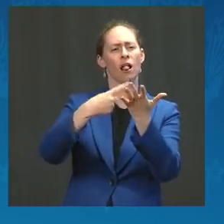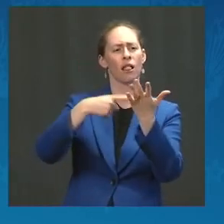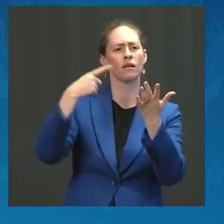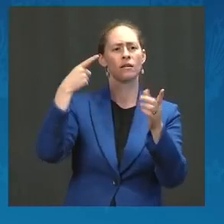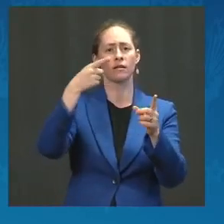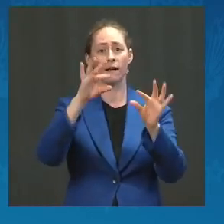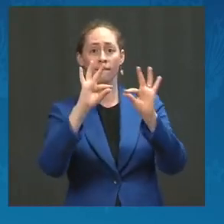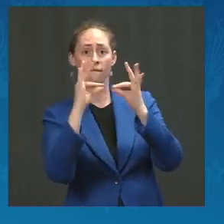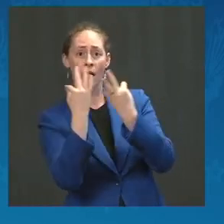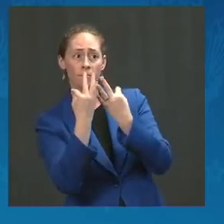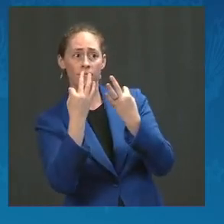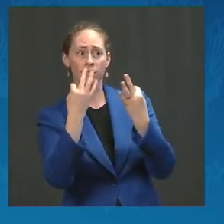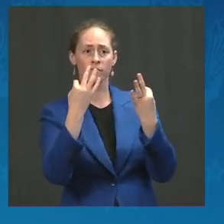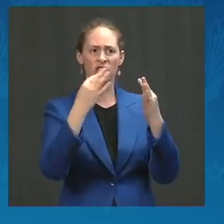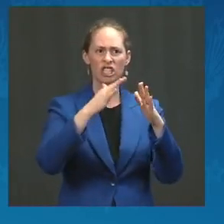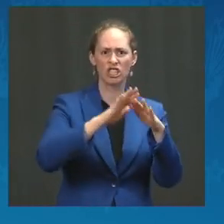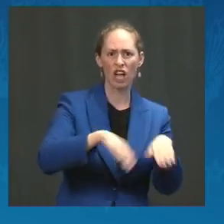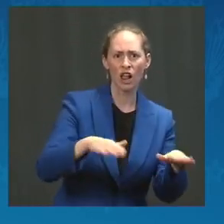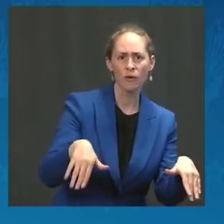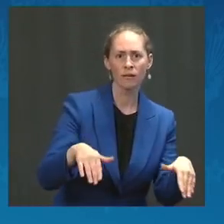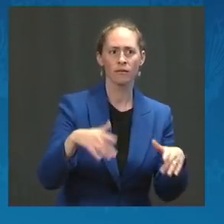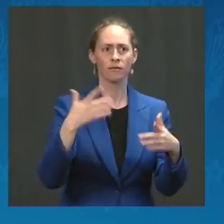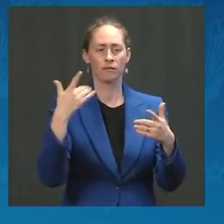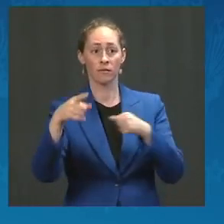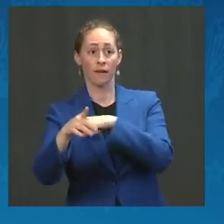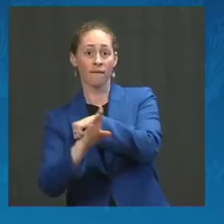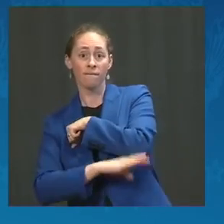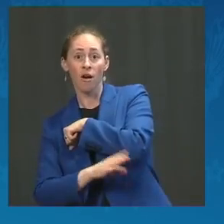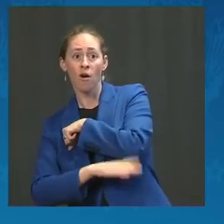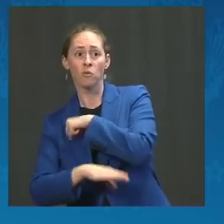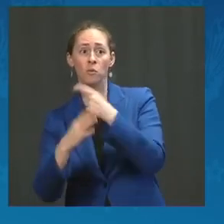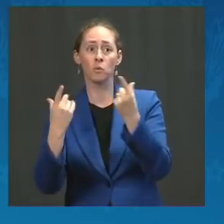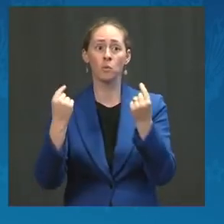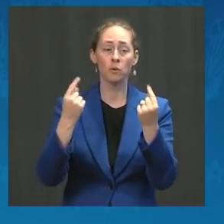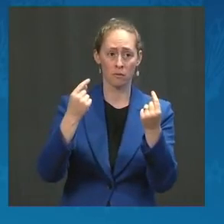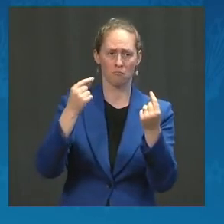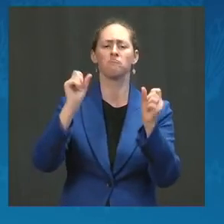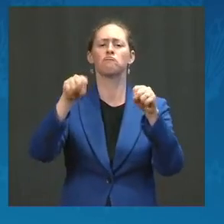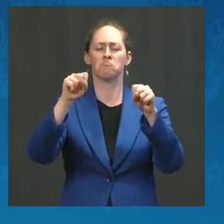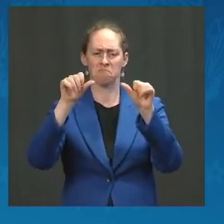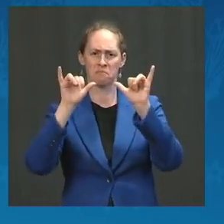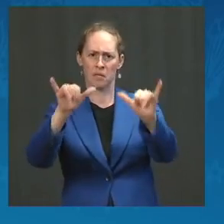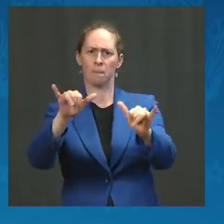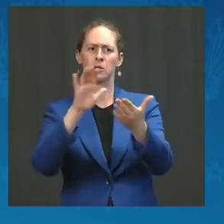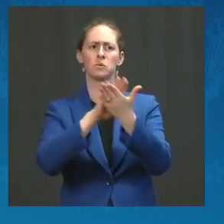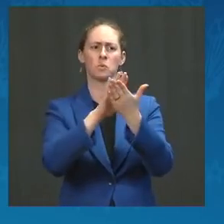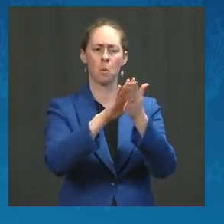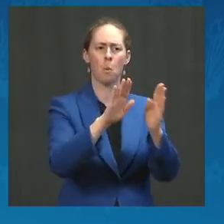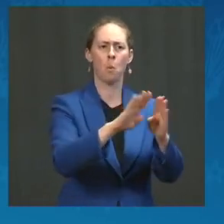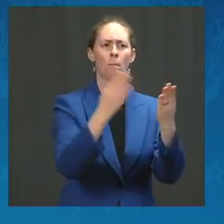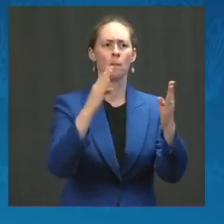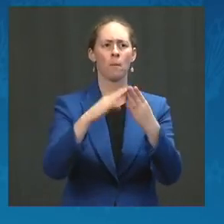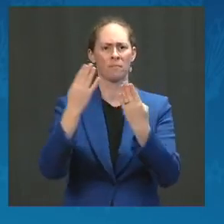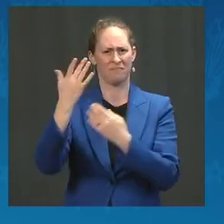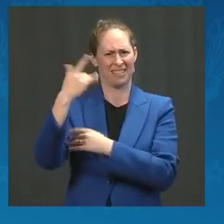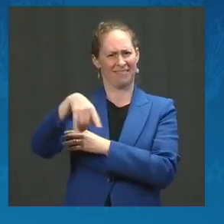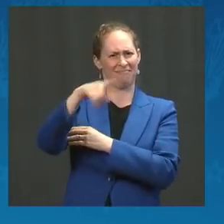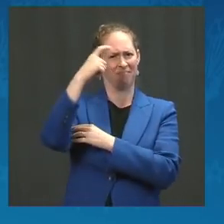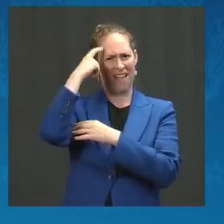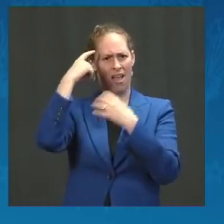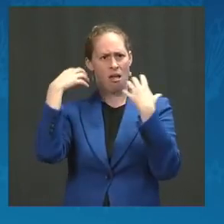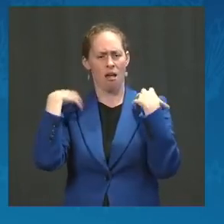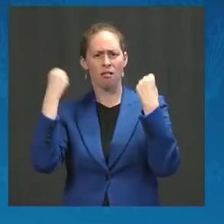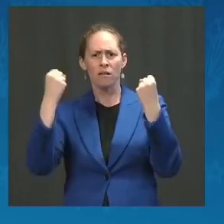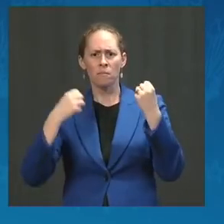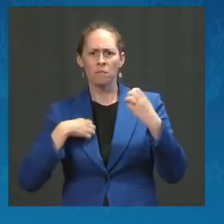open schools this fall, full time. It's better for our children's mental and emotional well-being, and we can't